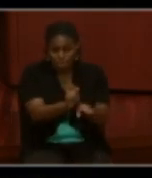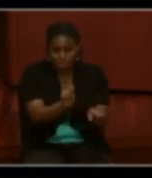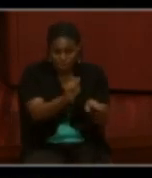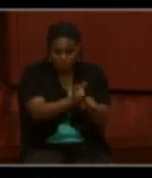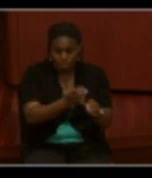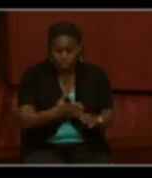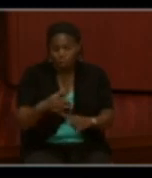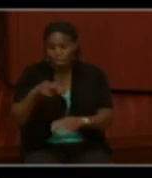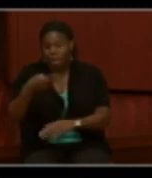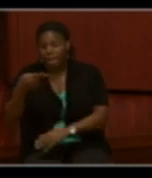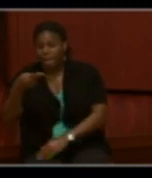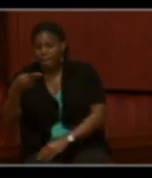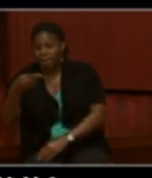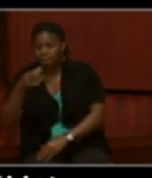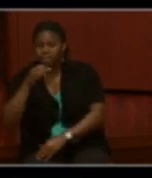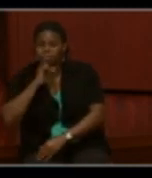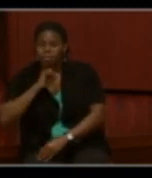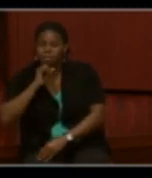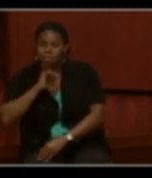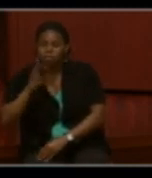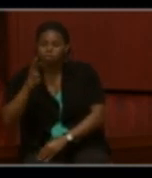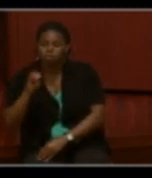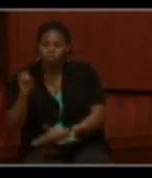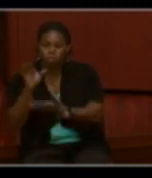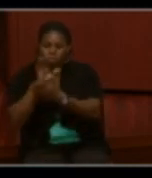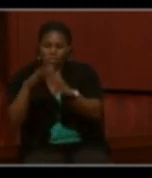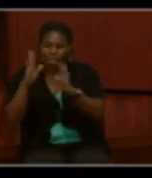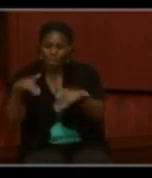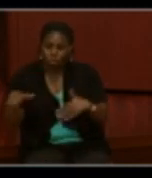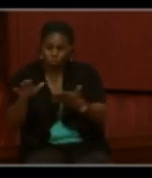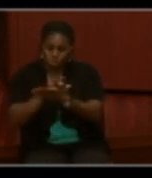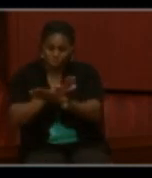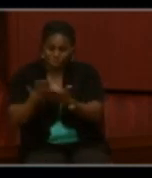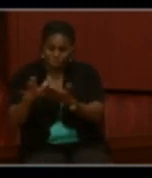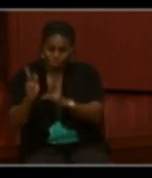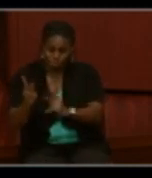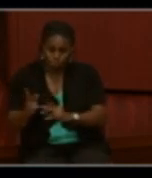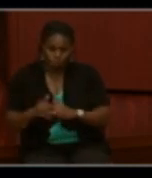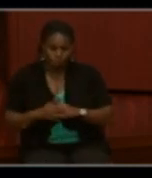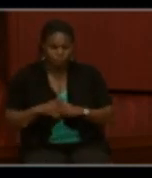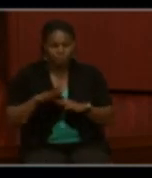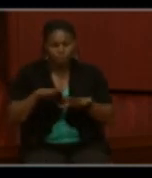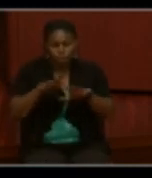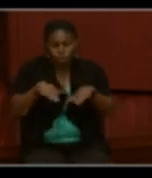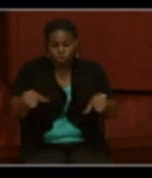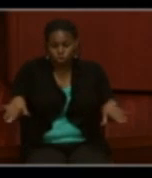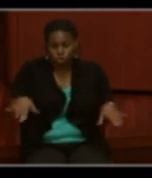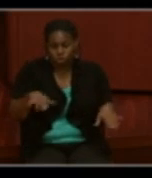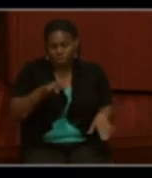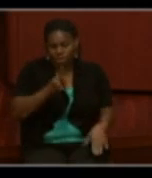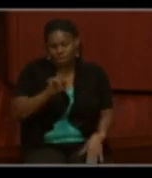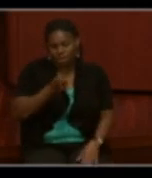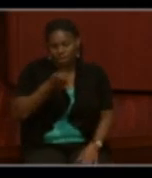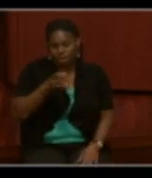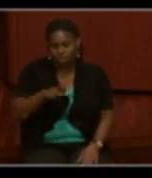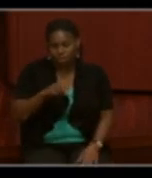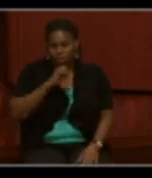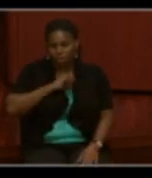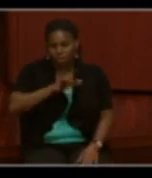age 40, is listed as keeping house. Their children, Catherine, age 20, is teaching